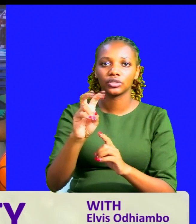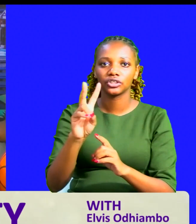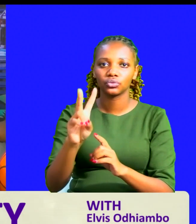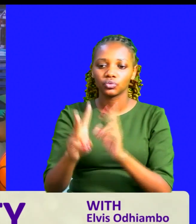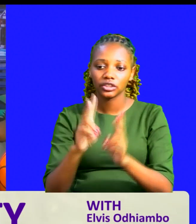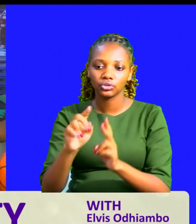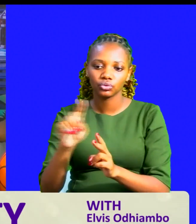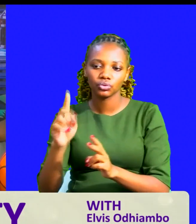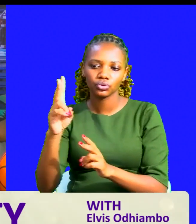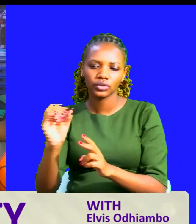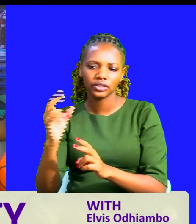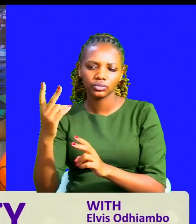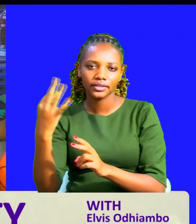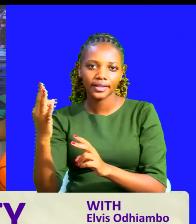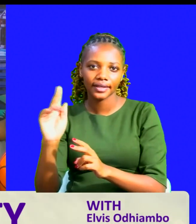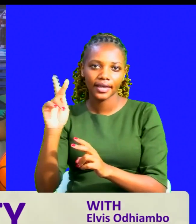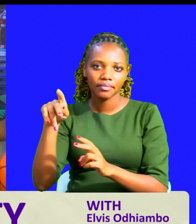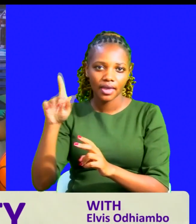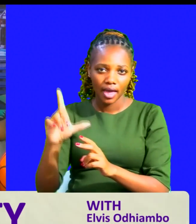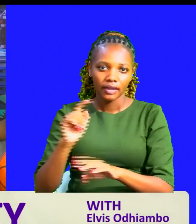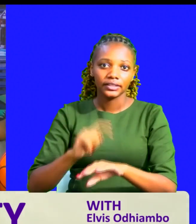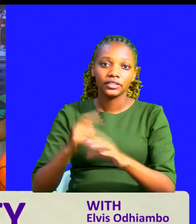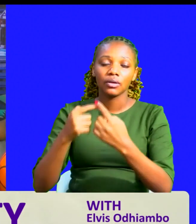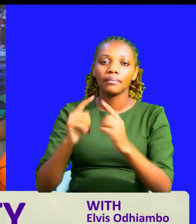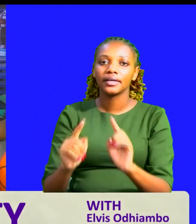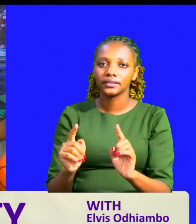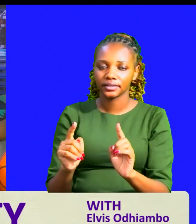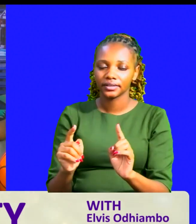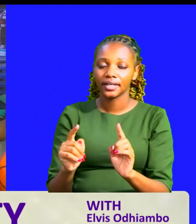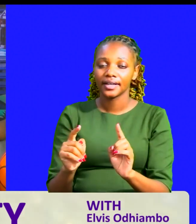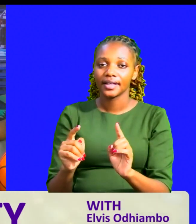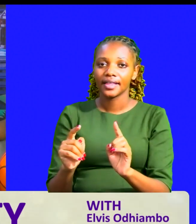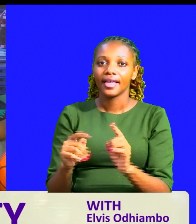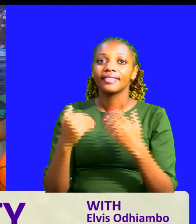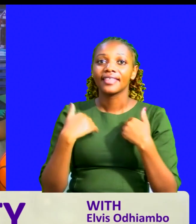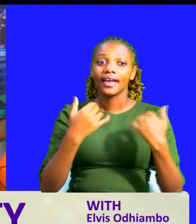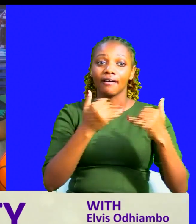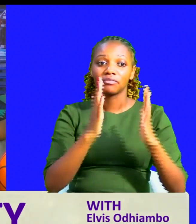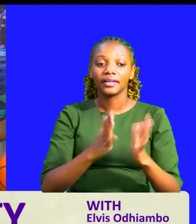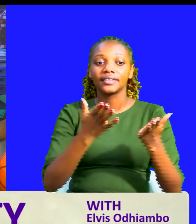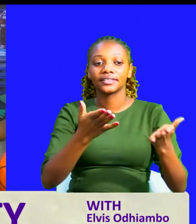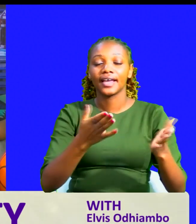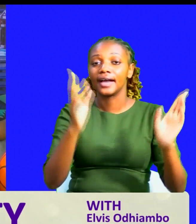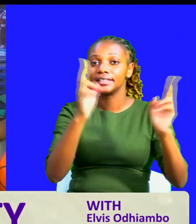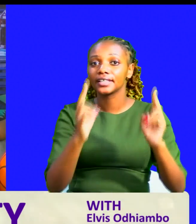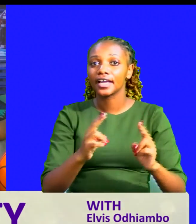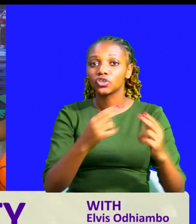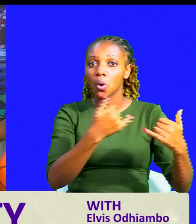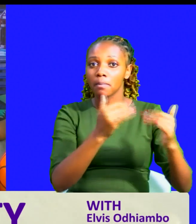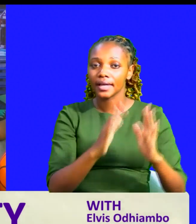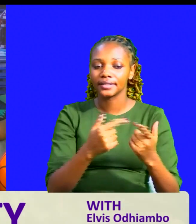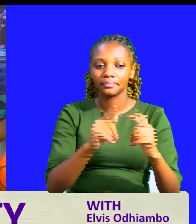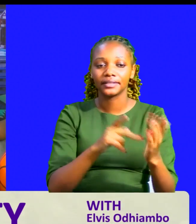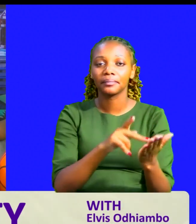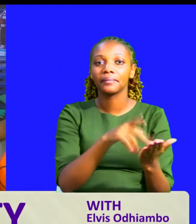2022-2023 KPL season. But then again, they have had players in their camp previously, international players whom they have not